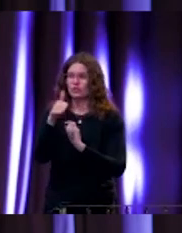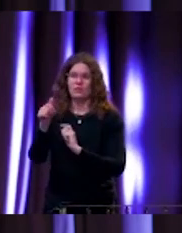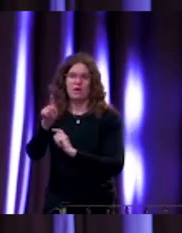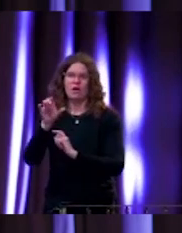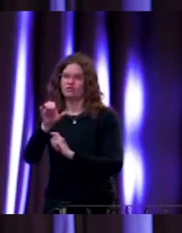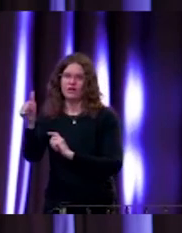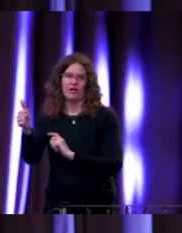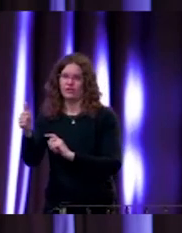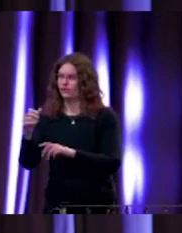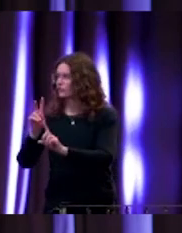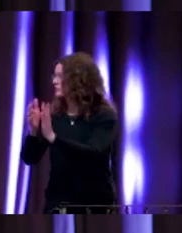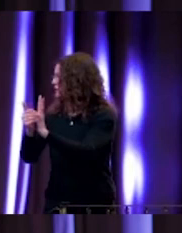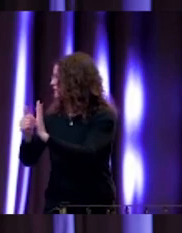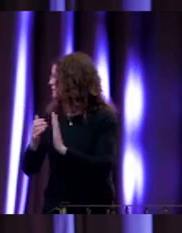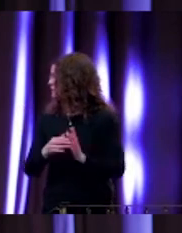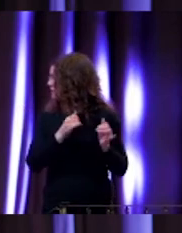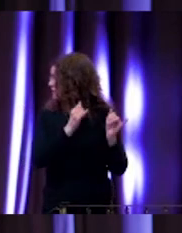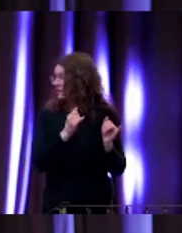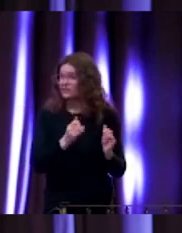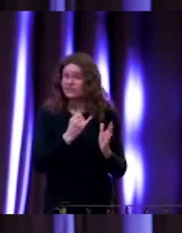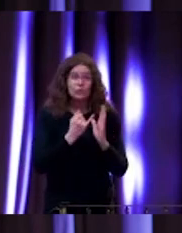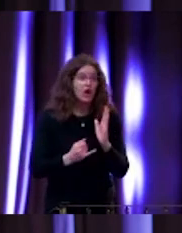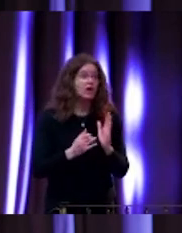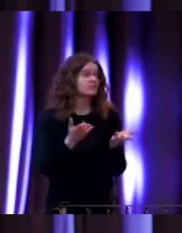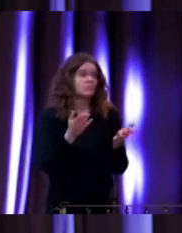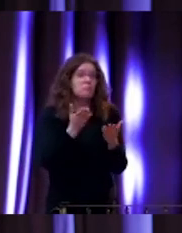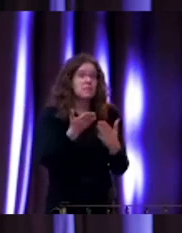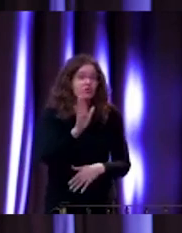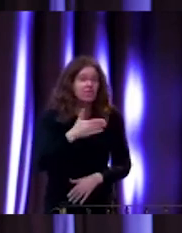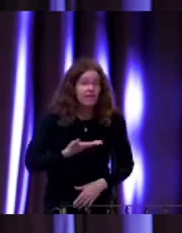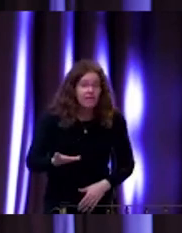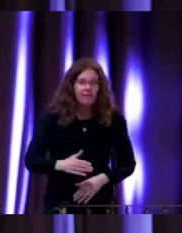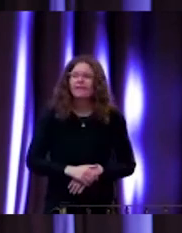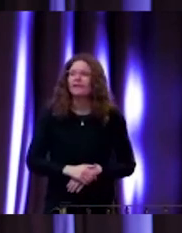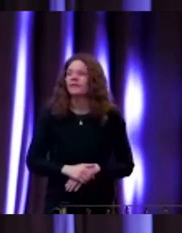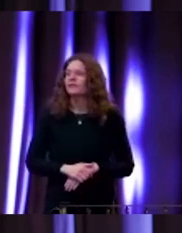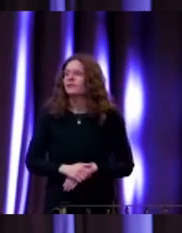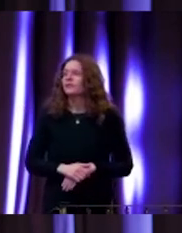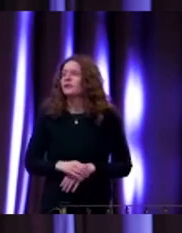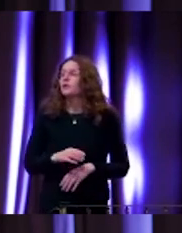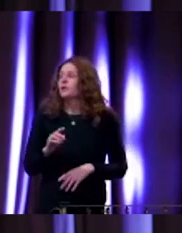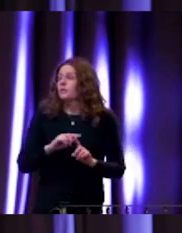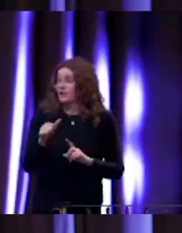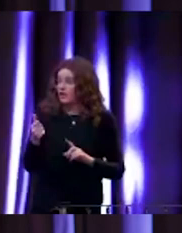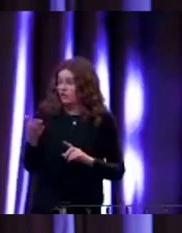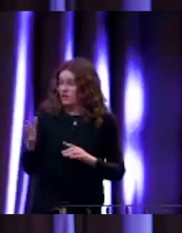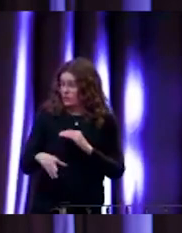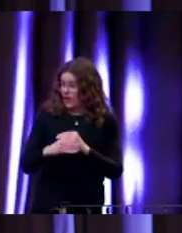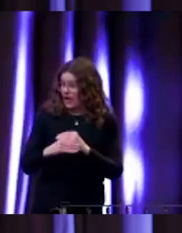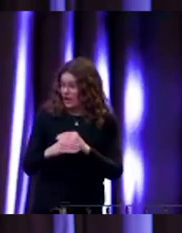you're an individual artist, grant writing is probably your thing. That's a fundraiser. but other thing to add, you know, on top of